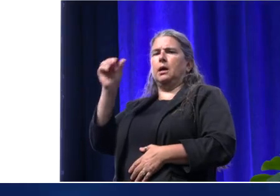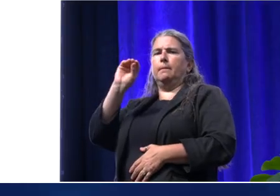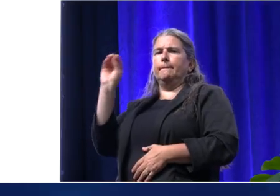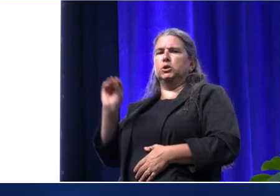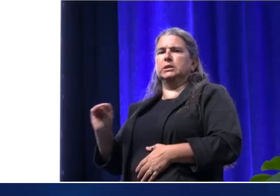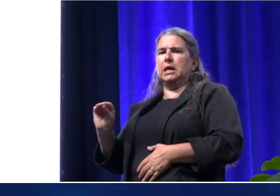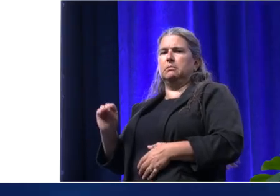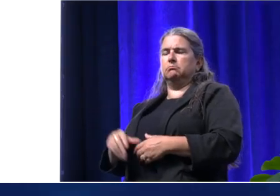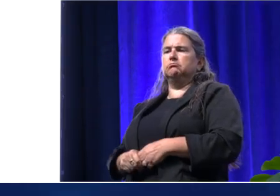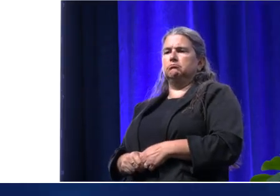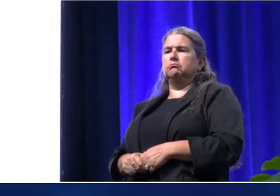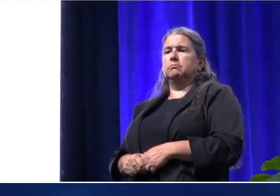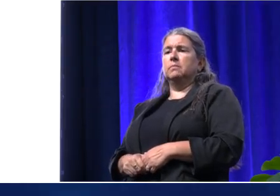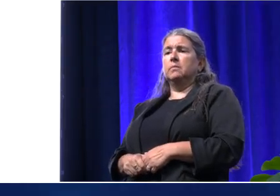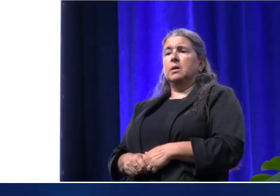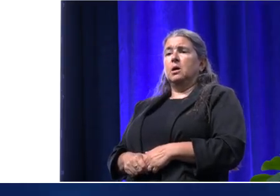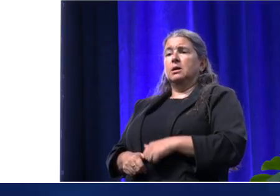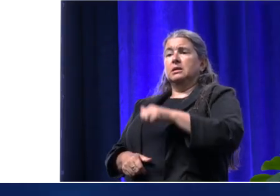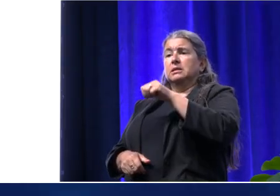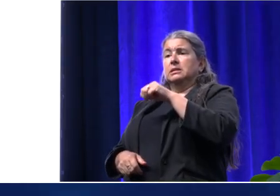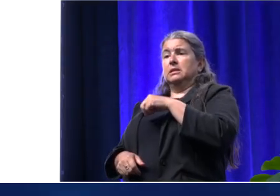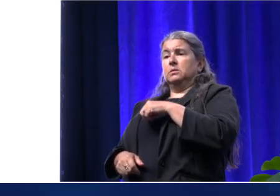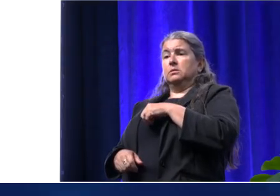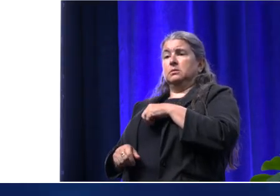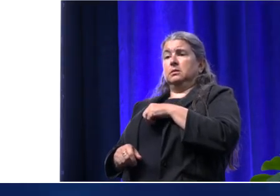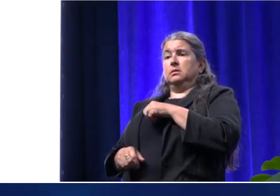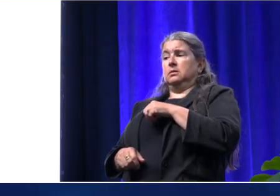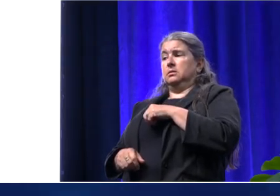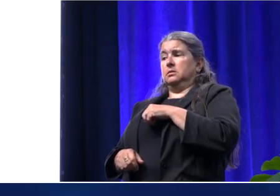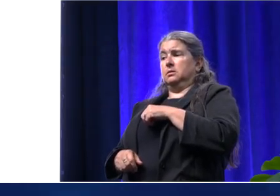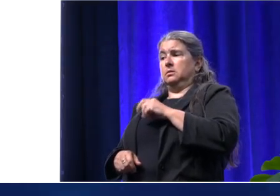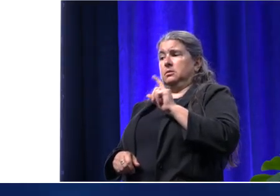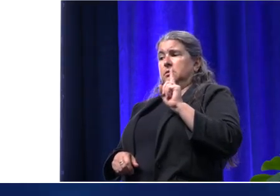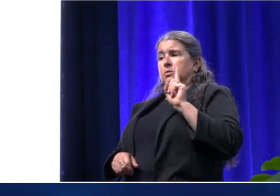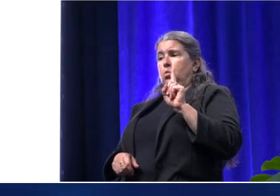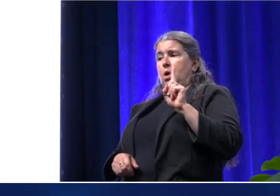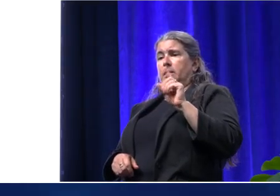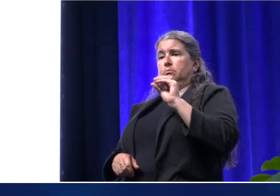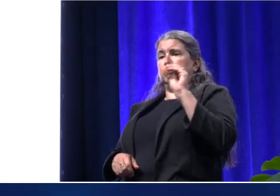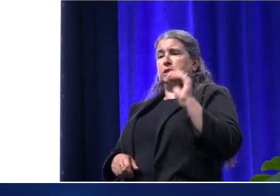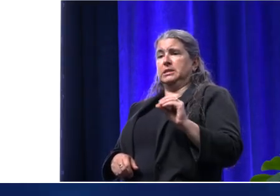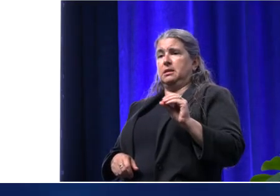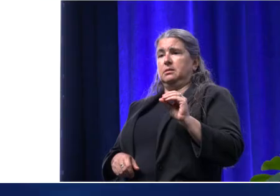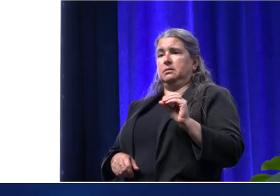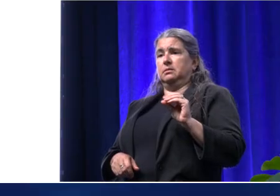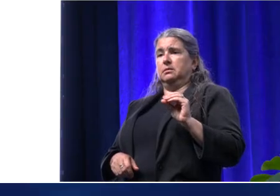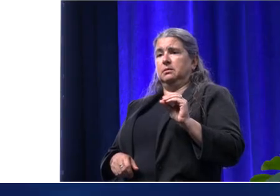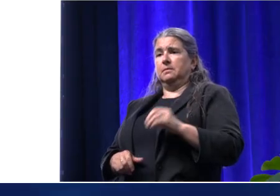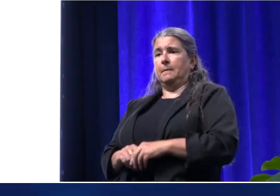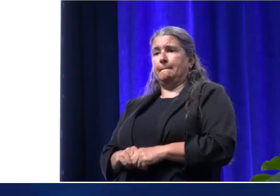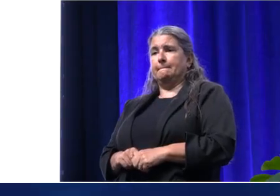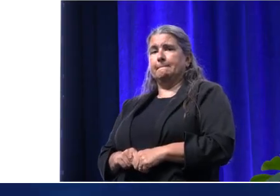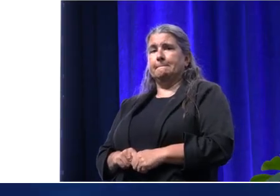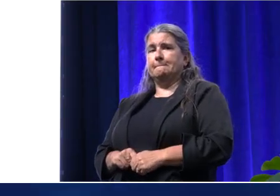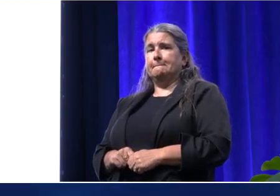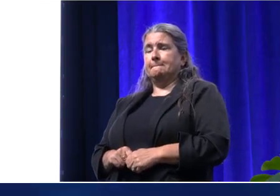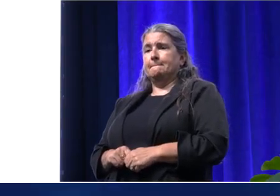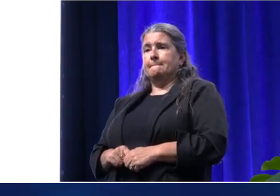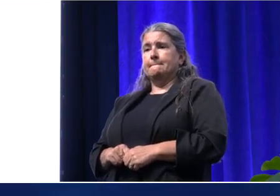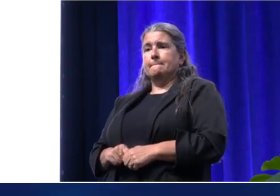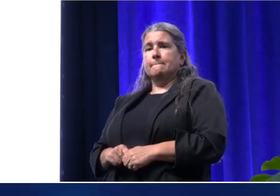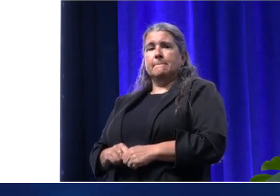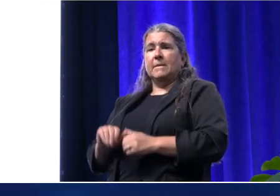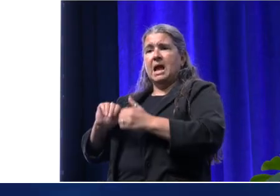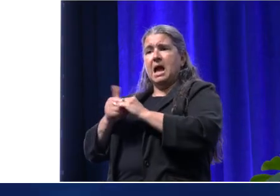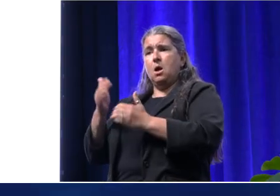out of 1,000 people. How do we cut that number down? How do we make it so people are less likely to die of an overdose? The